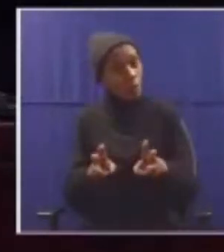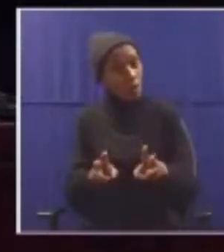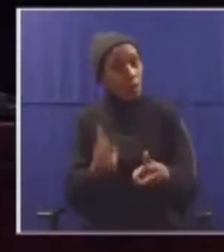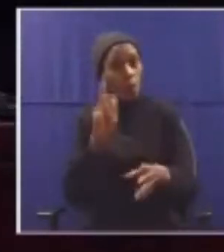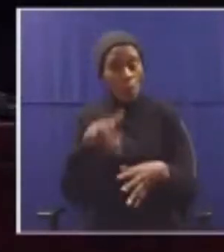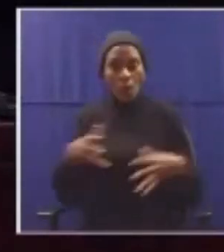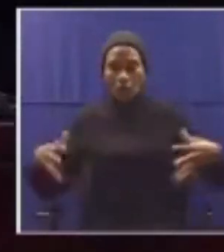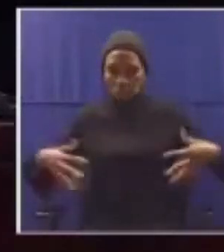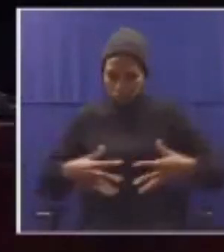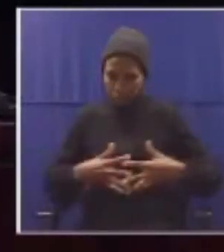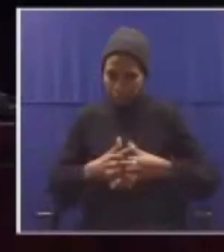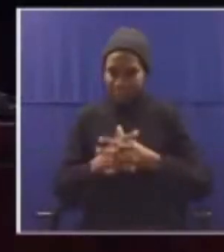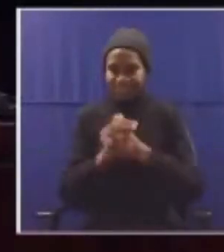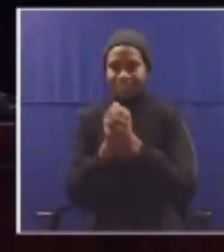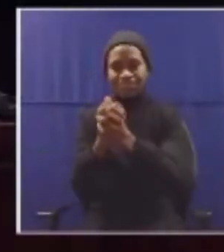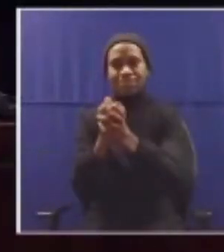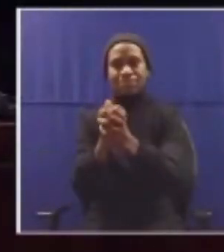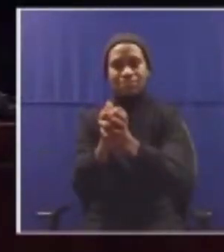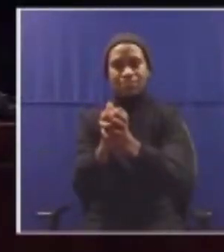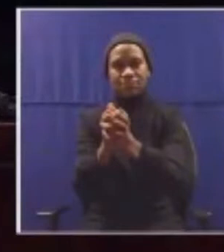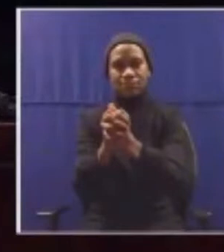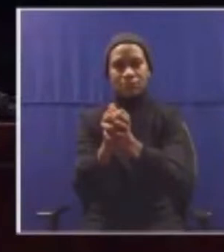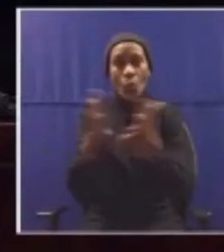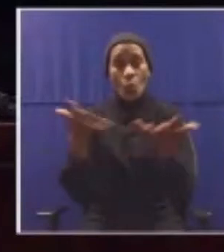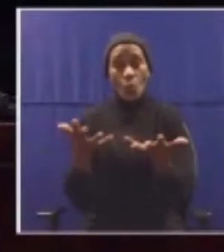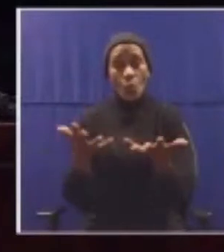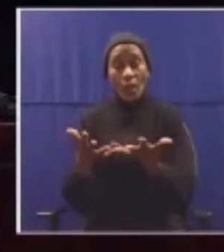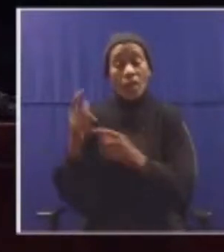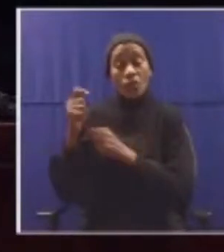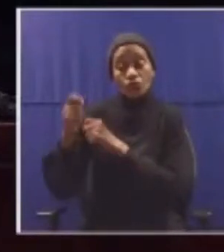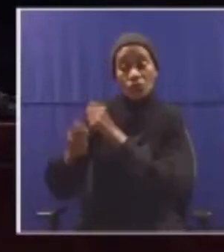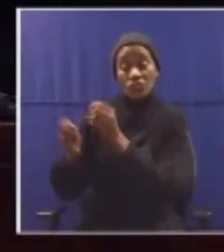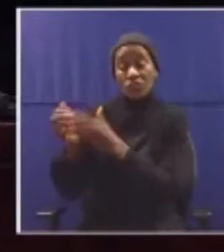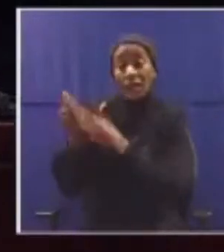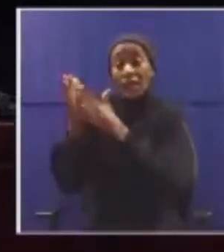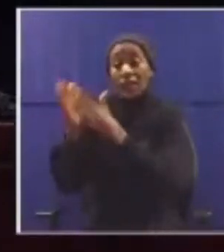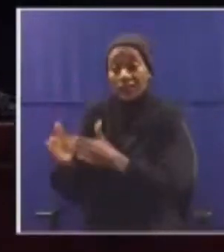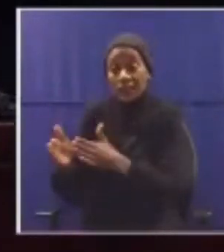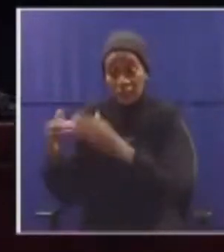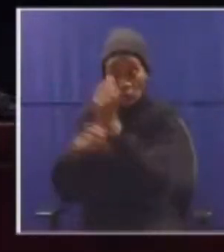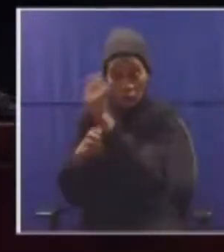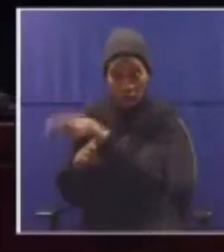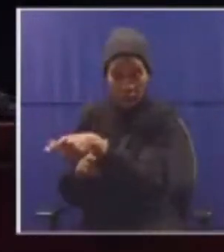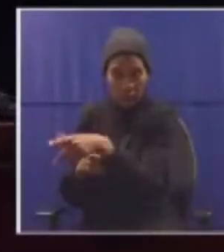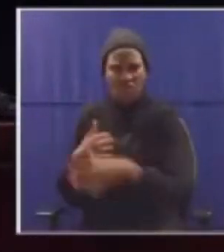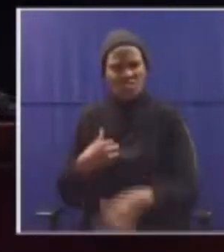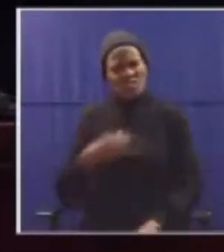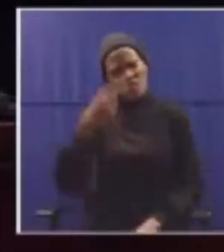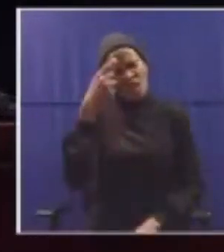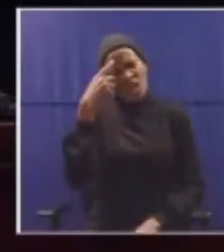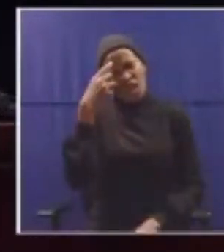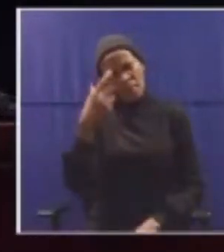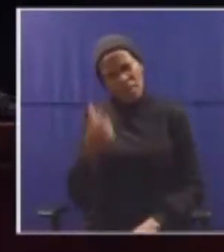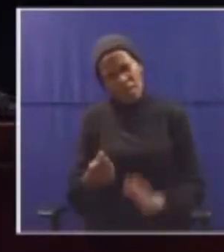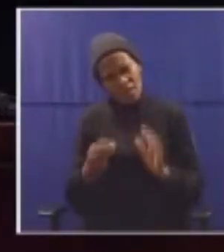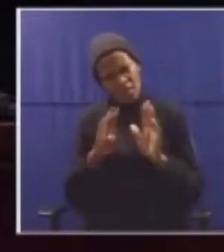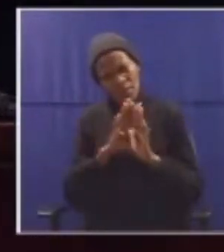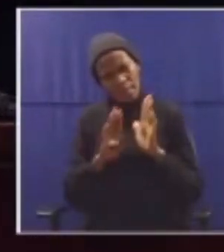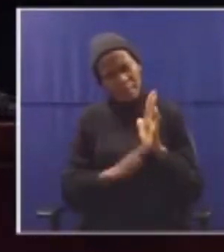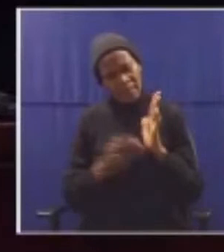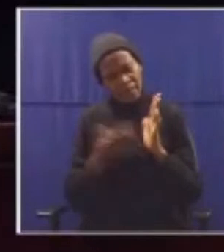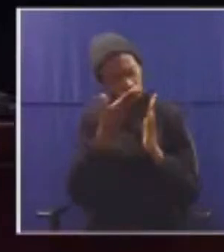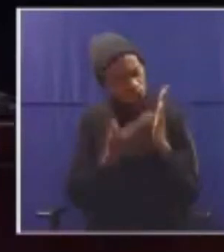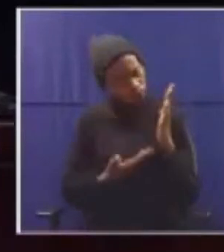bringing cohesiveness in the institution of traditionally. We believe that the objects of the bill, if you look at